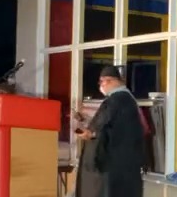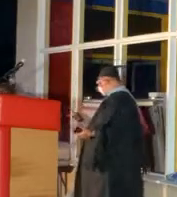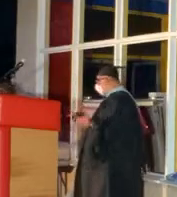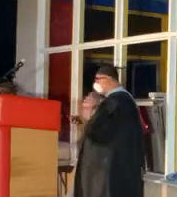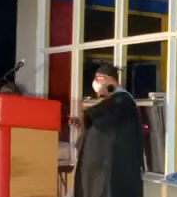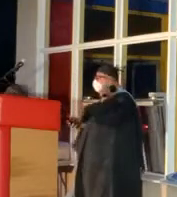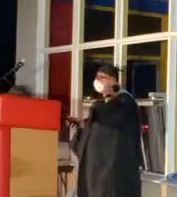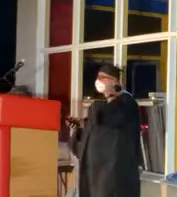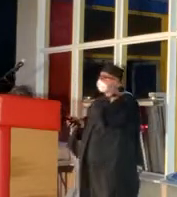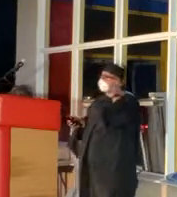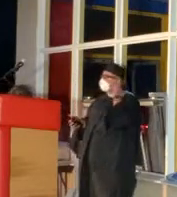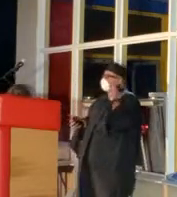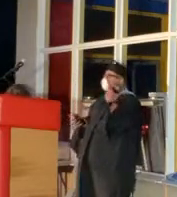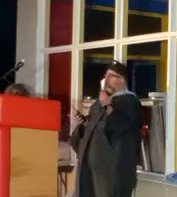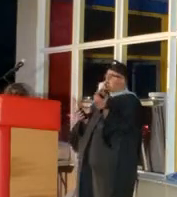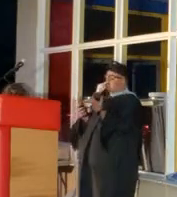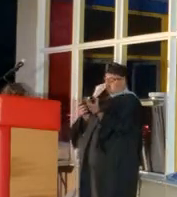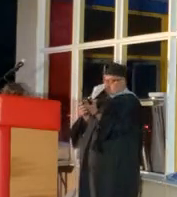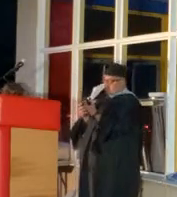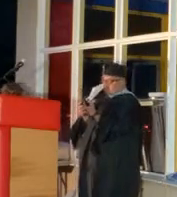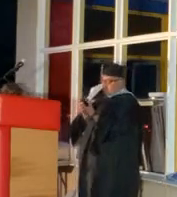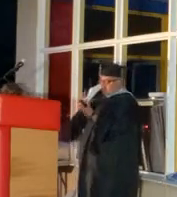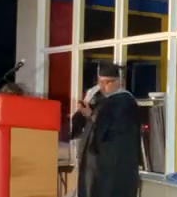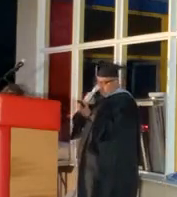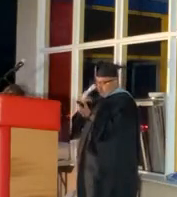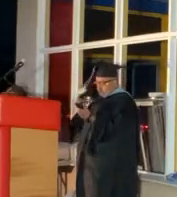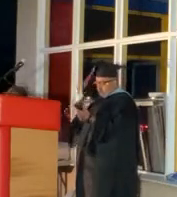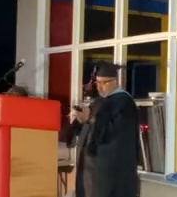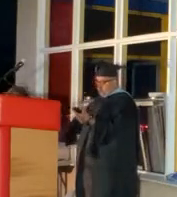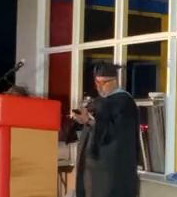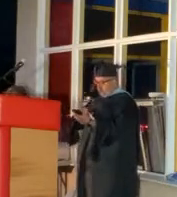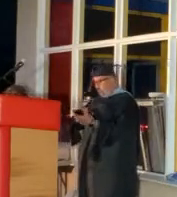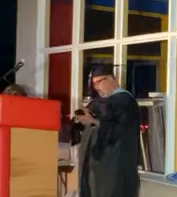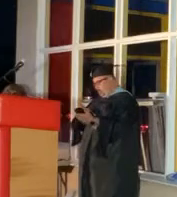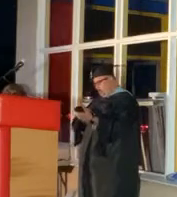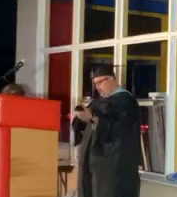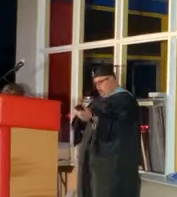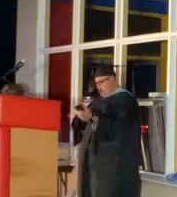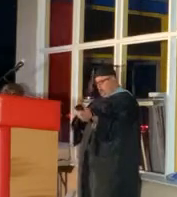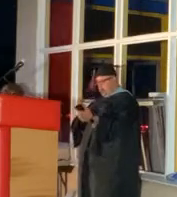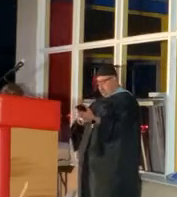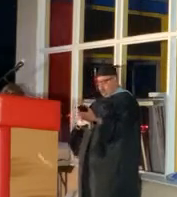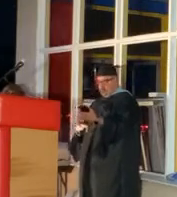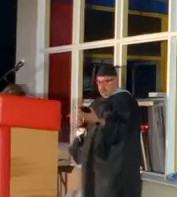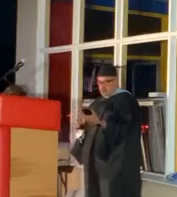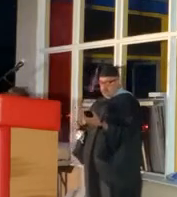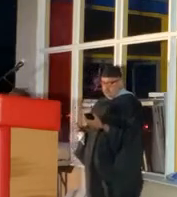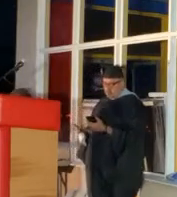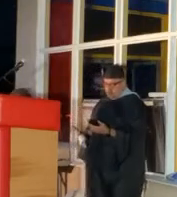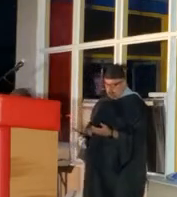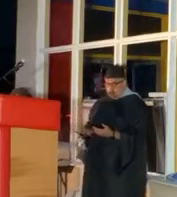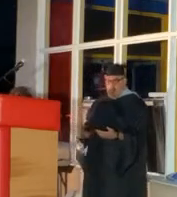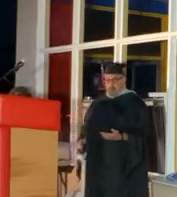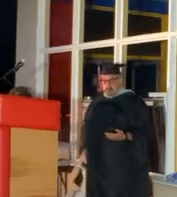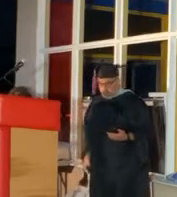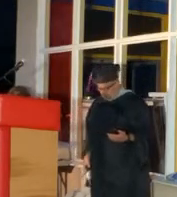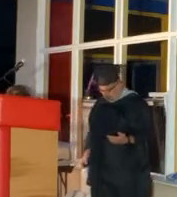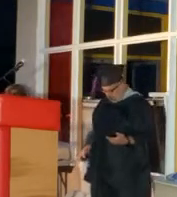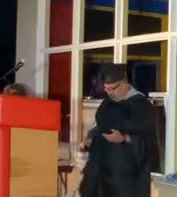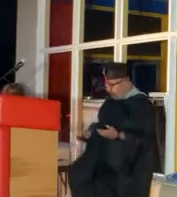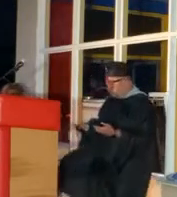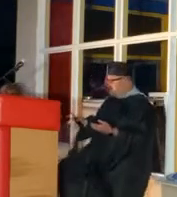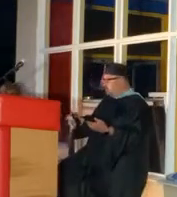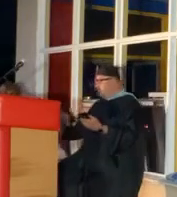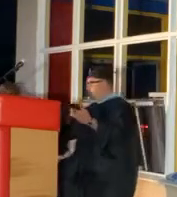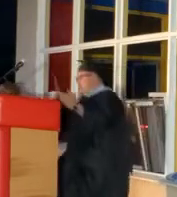sunscreen. Hey, class of 2020. Congratulations on your graduation. You've been working towards this moment for a long time, since you were a little